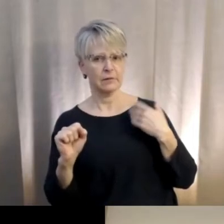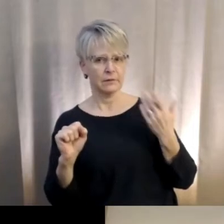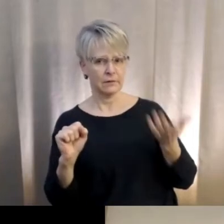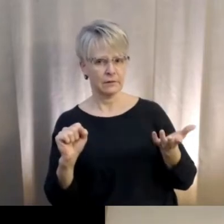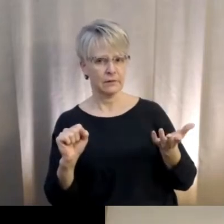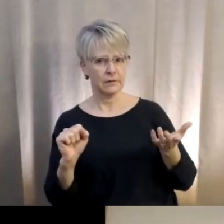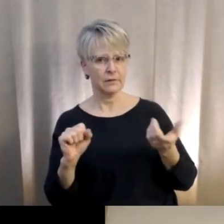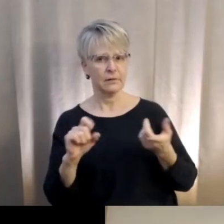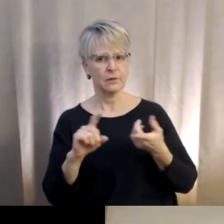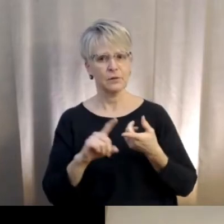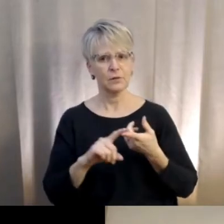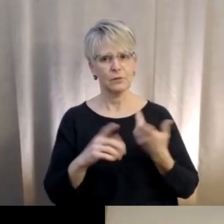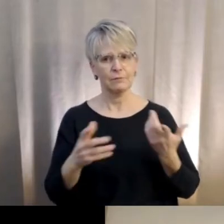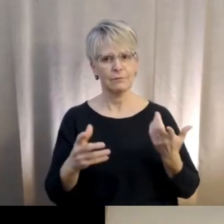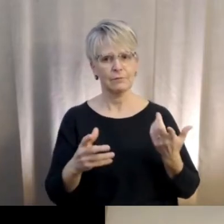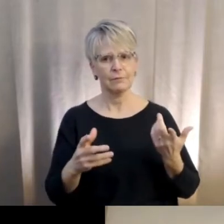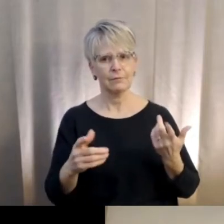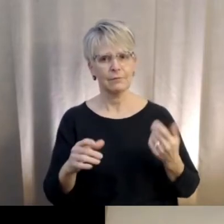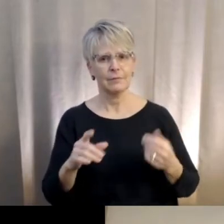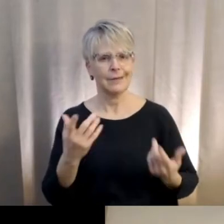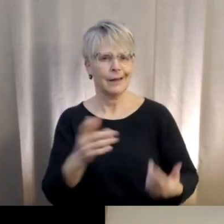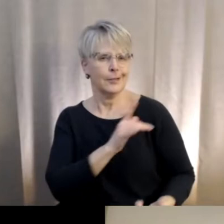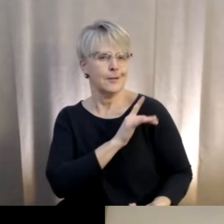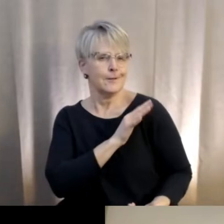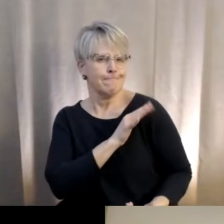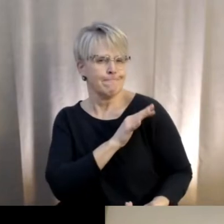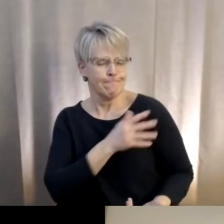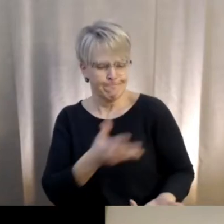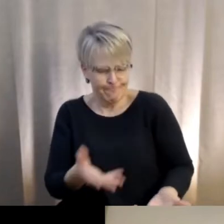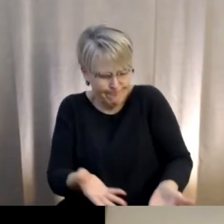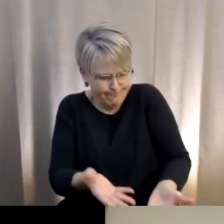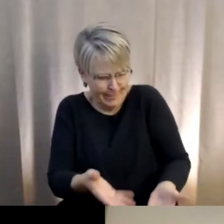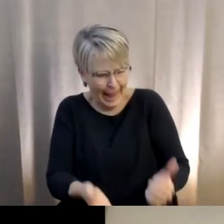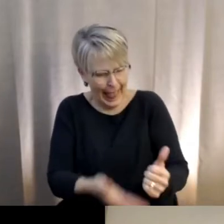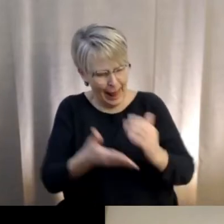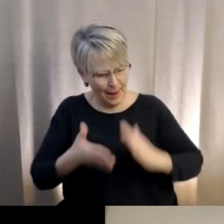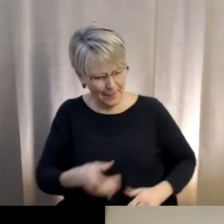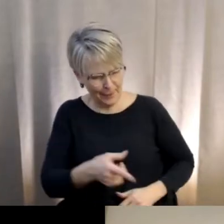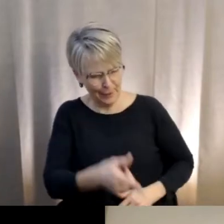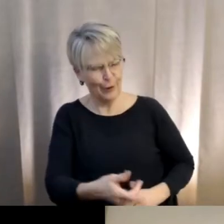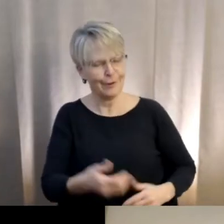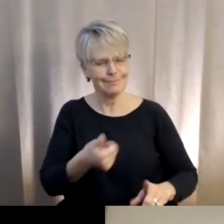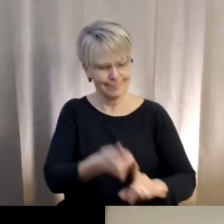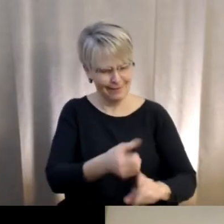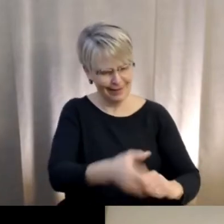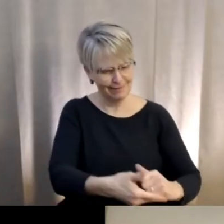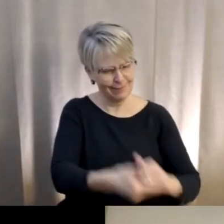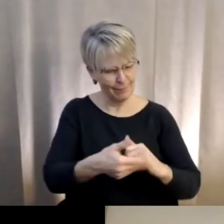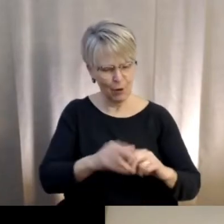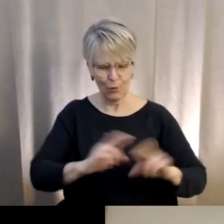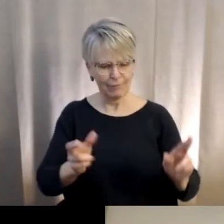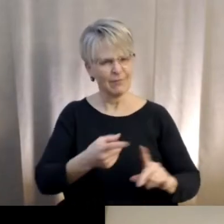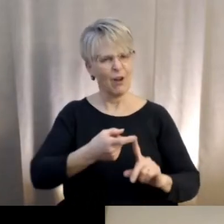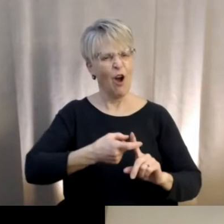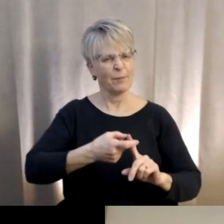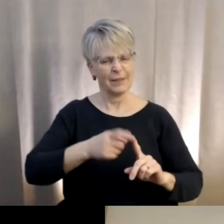a suite tool, not a tool, of course, but like a suite helper to assist and facilitate, you know, that